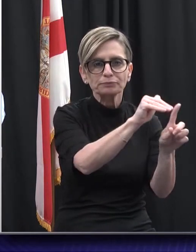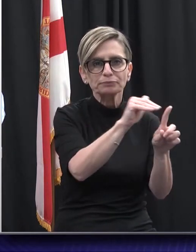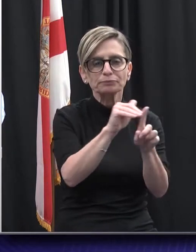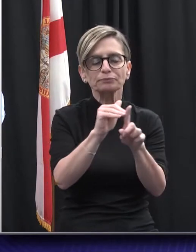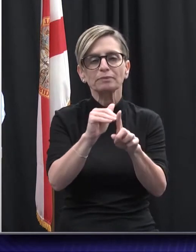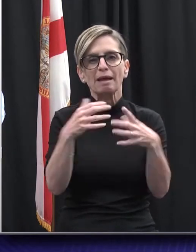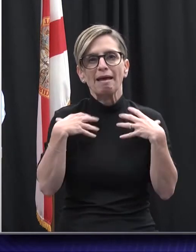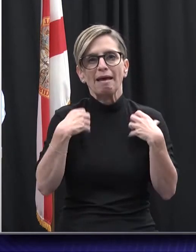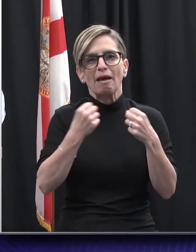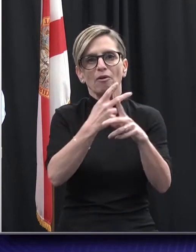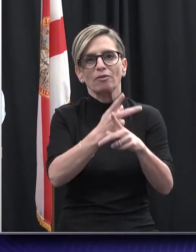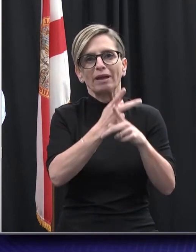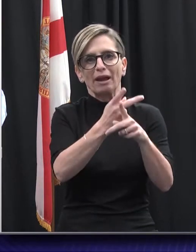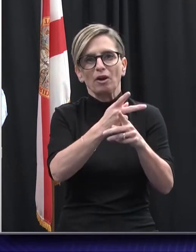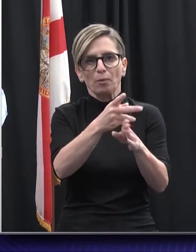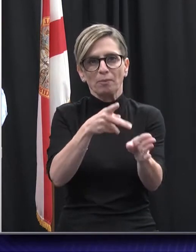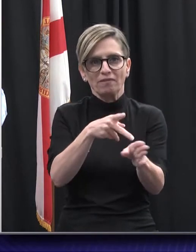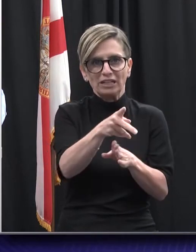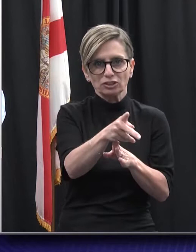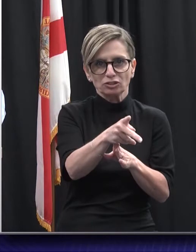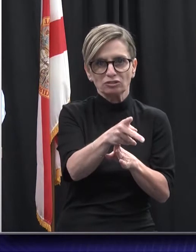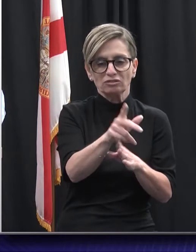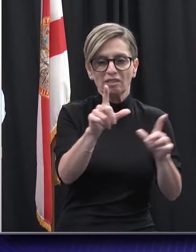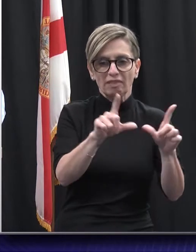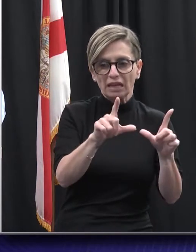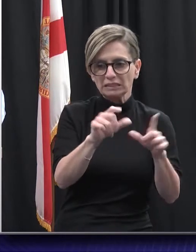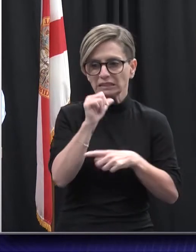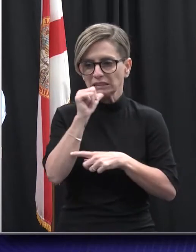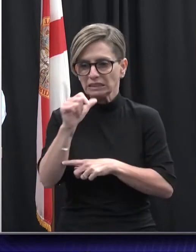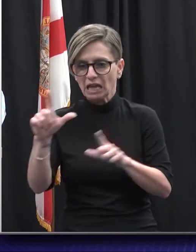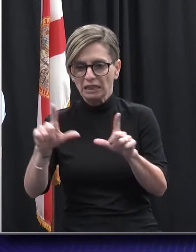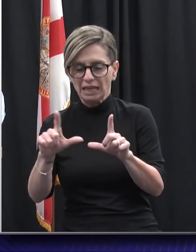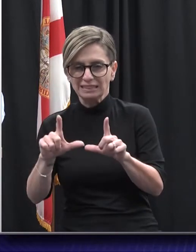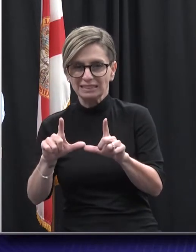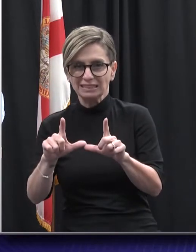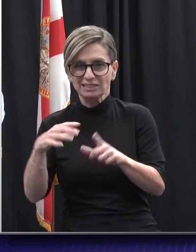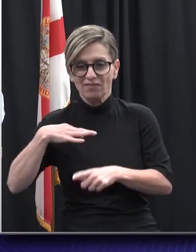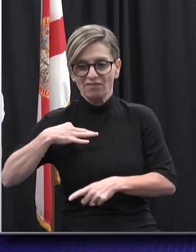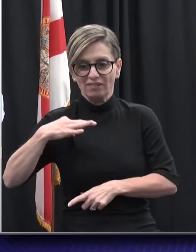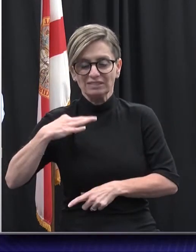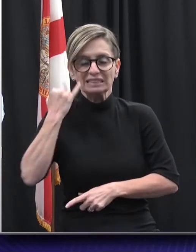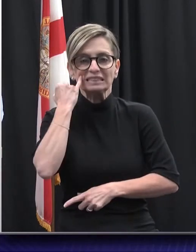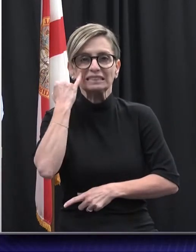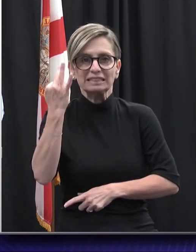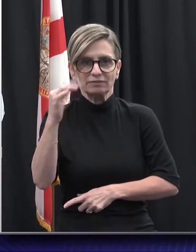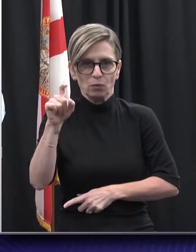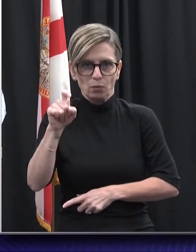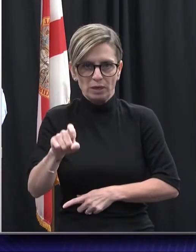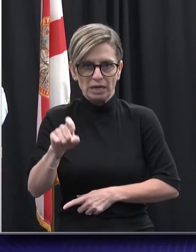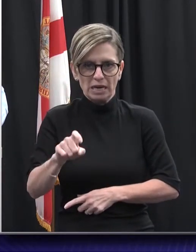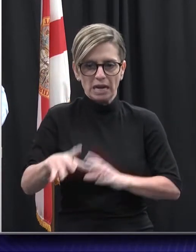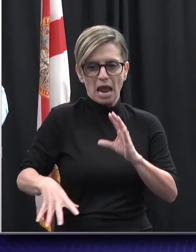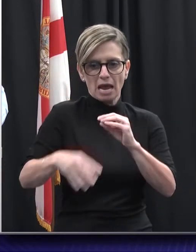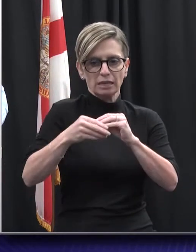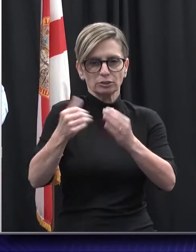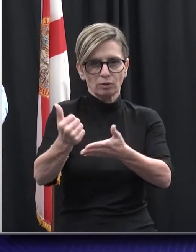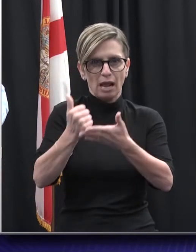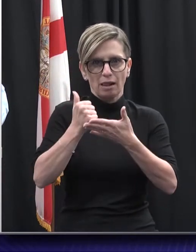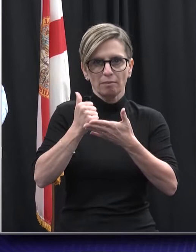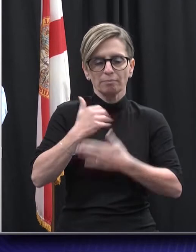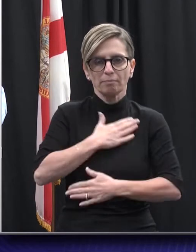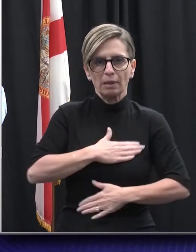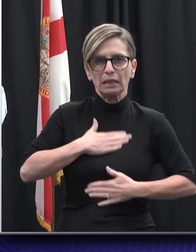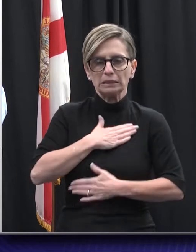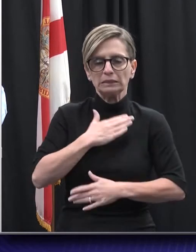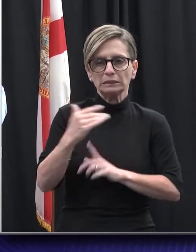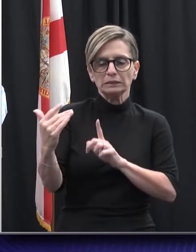or non-licensed into our Medical Reserve Corps to help in case the need arises. And also one thing that the